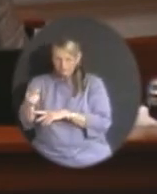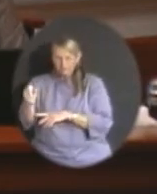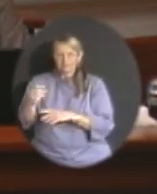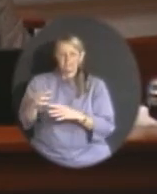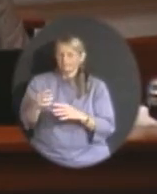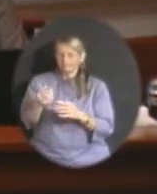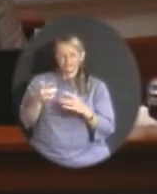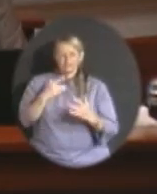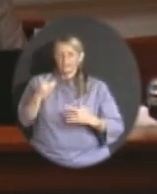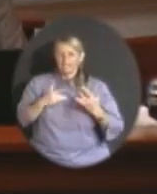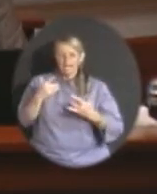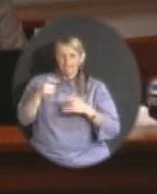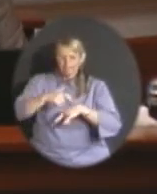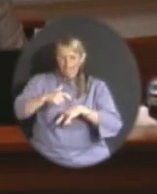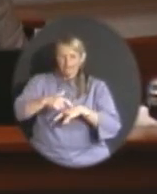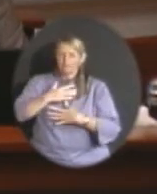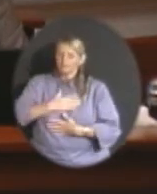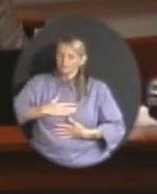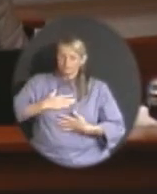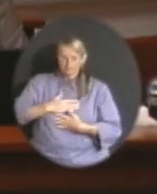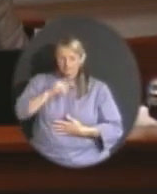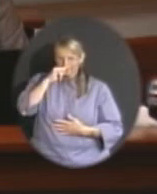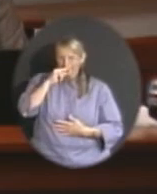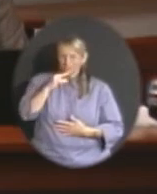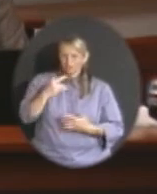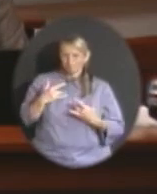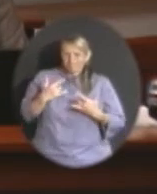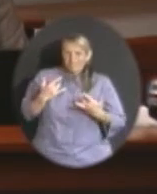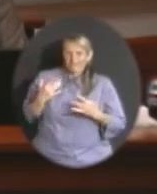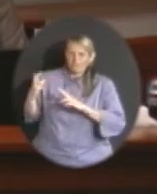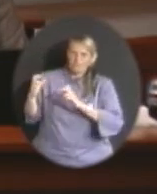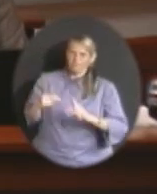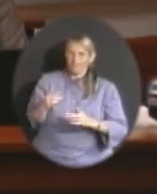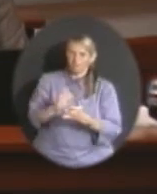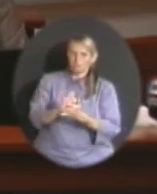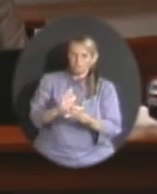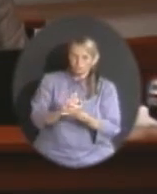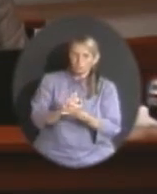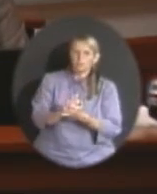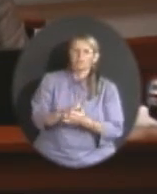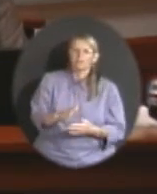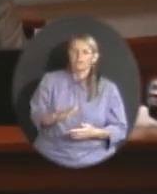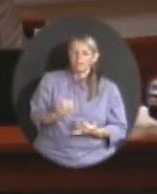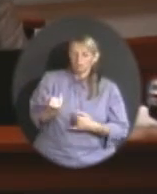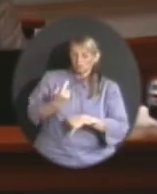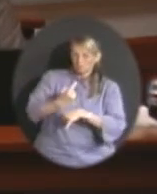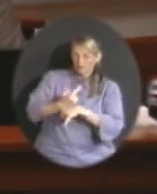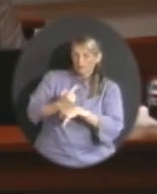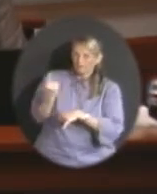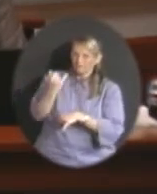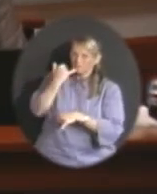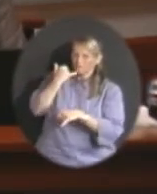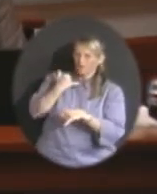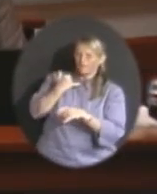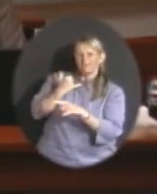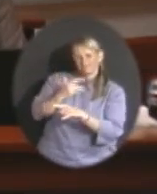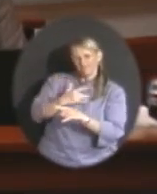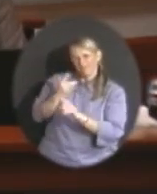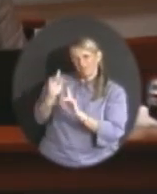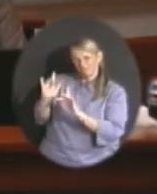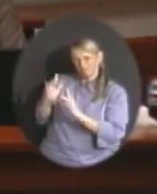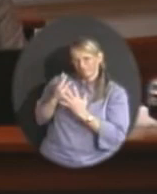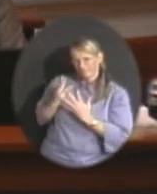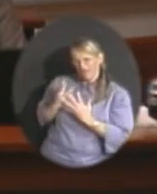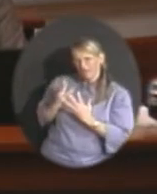I'm always so pleased that kids are excited to come back to school. Got a call today, and this is one of those ones that I feel bad about.